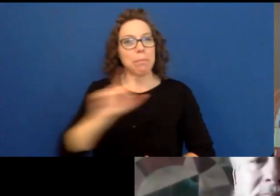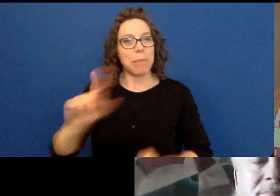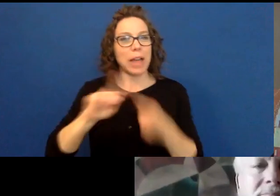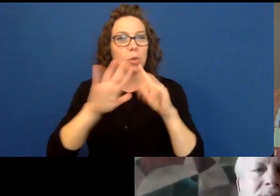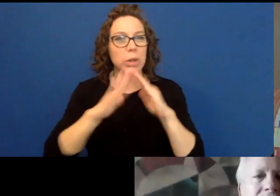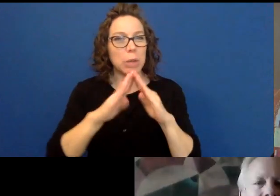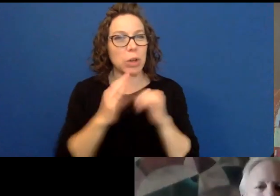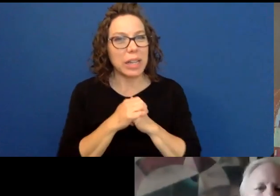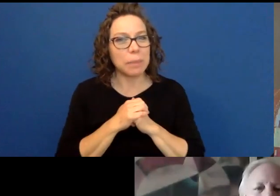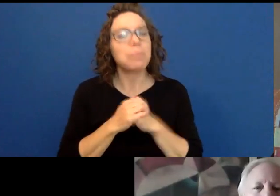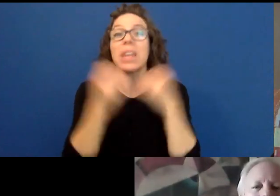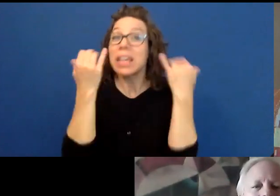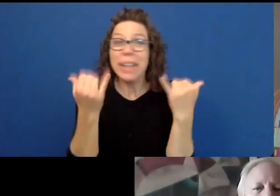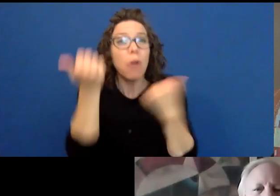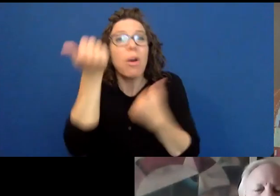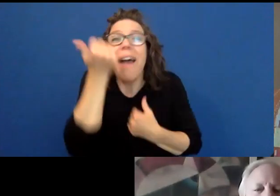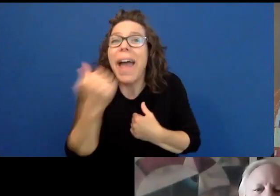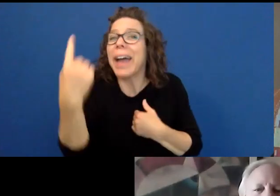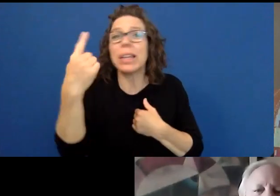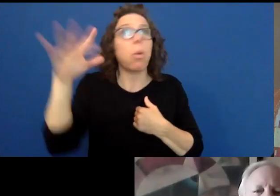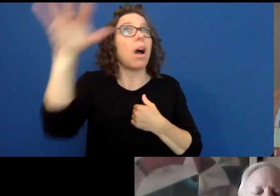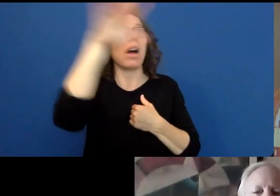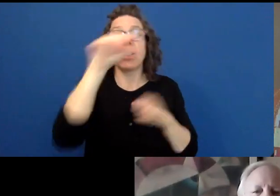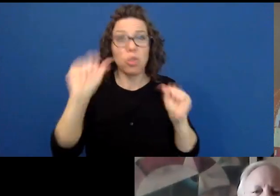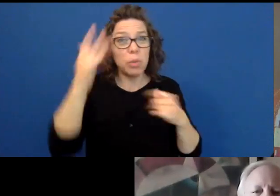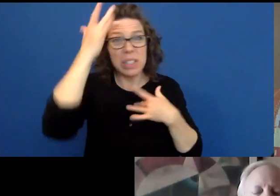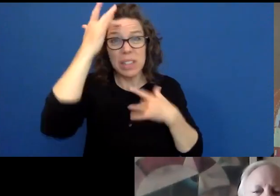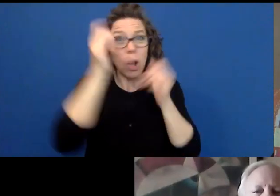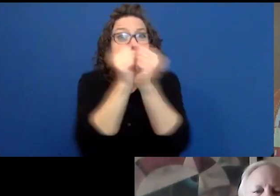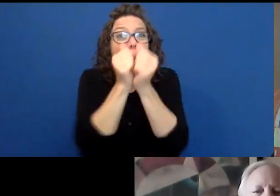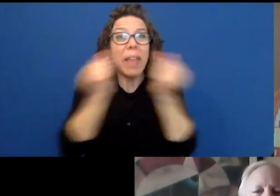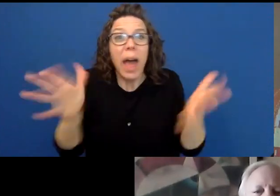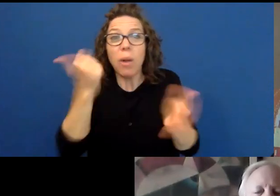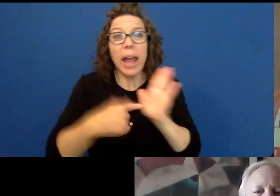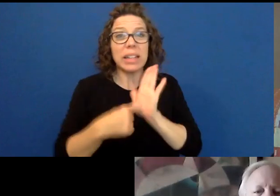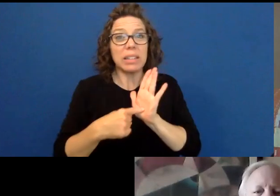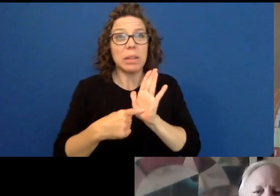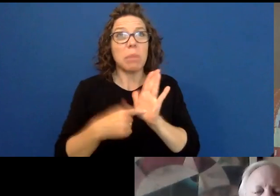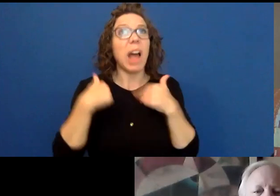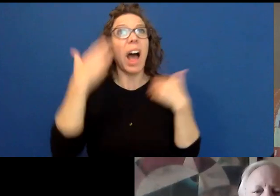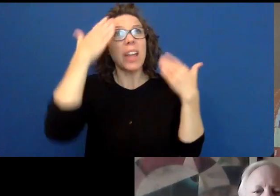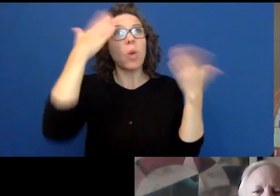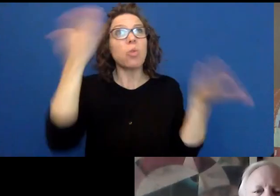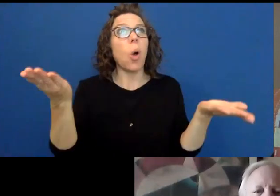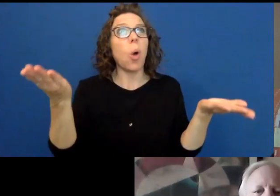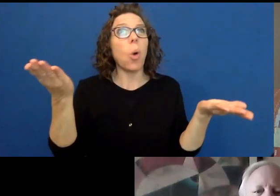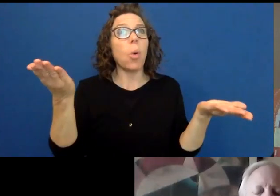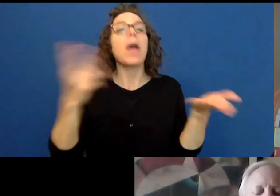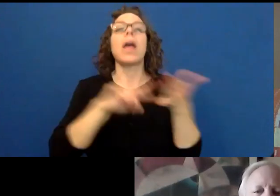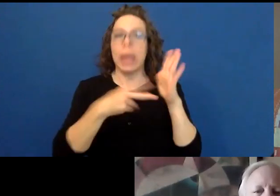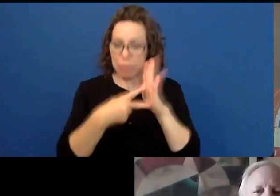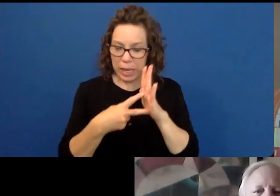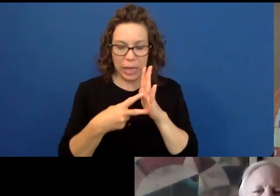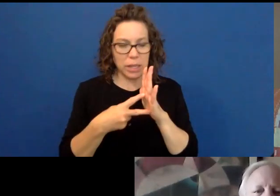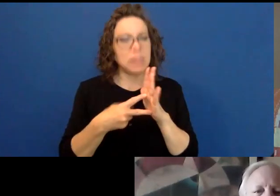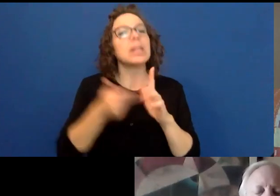Now, when anyone could be infected without symptoms and not know, responsibility falls to each of us to protect our neighbors